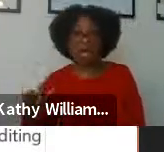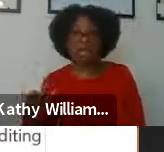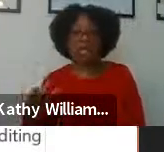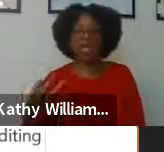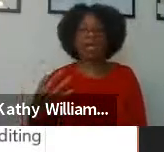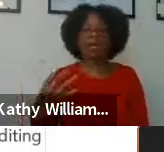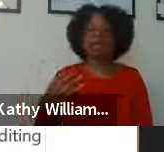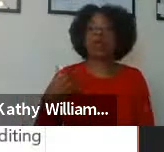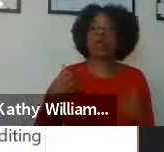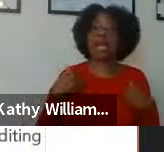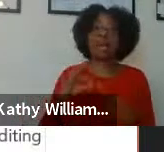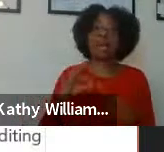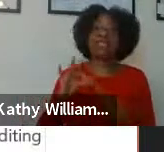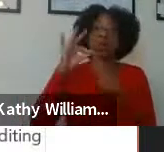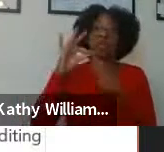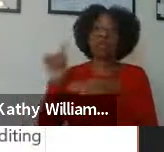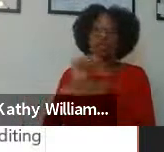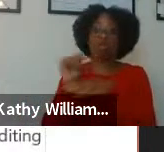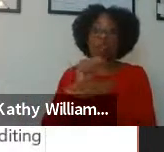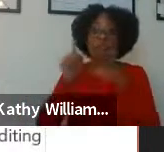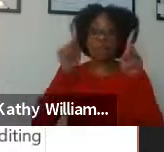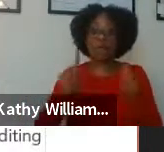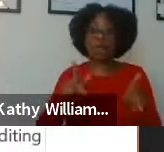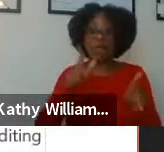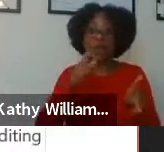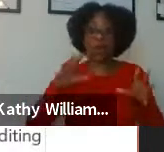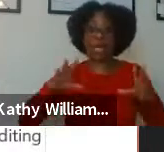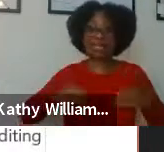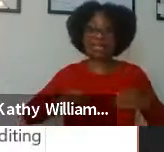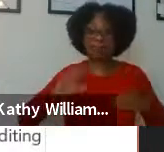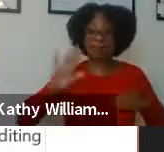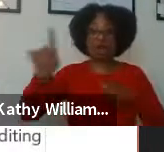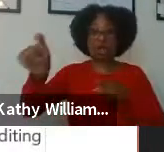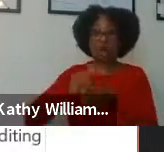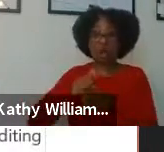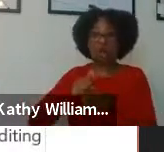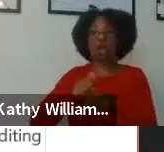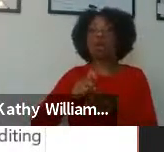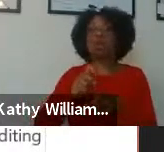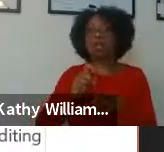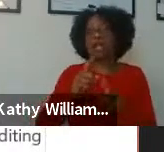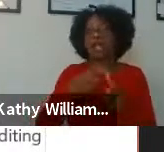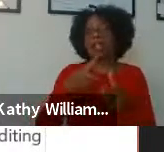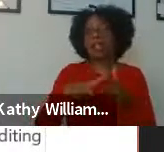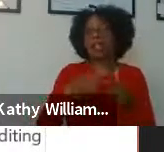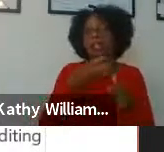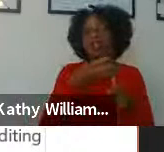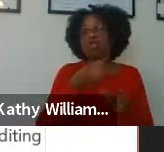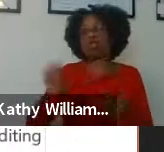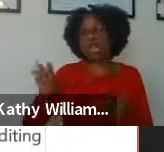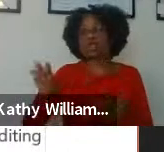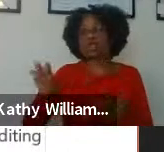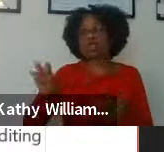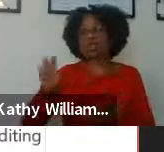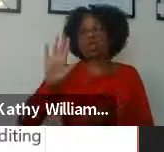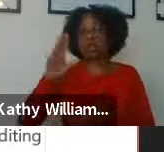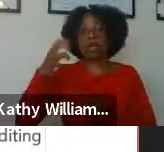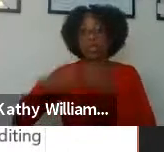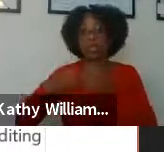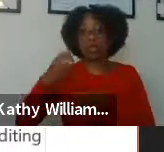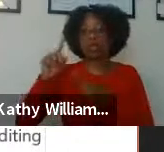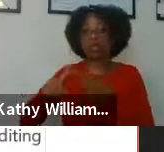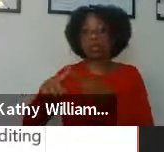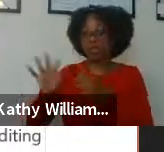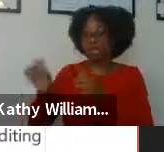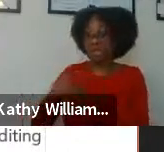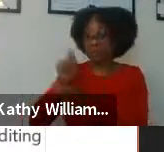specially trained individual that takes those calls and then transfers the issue to the expert